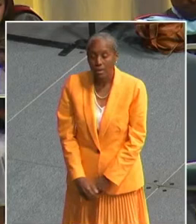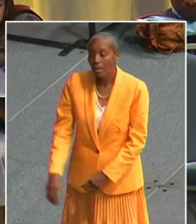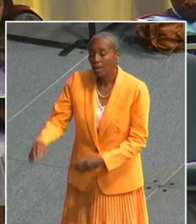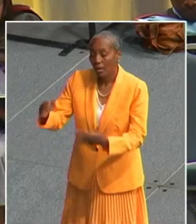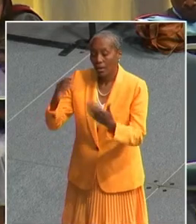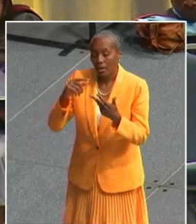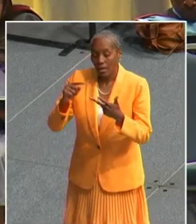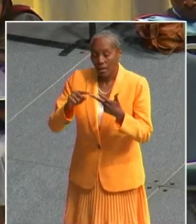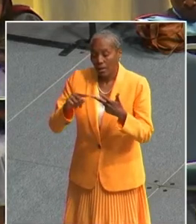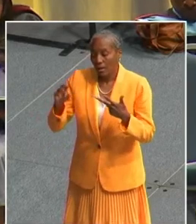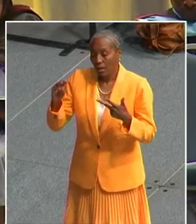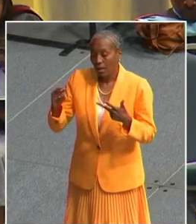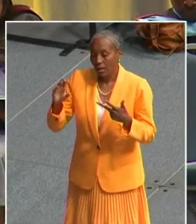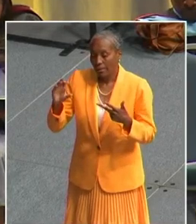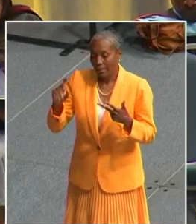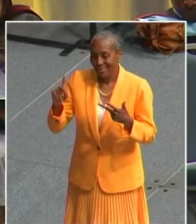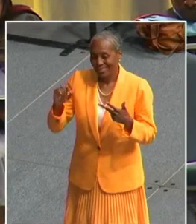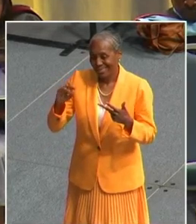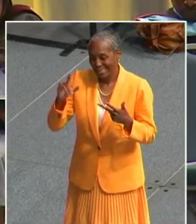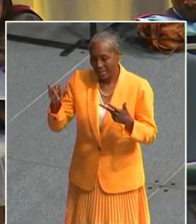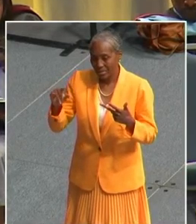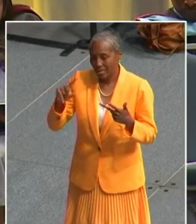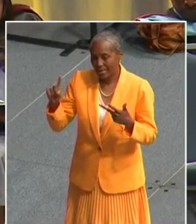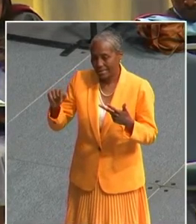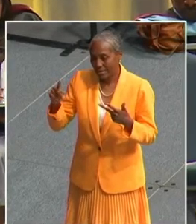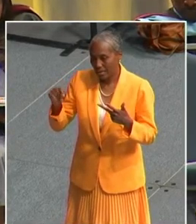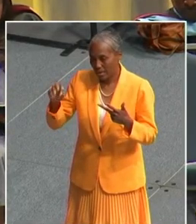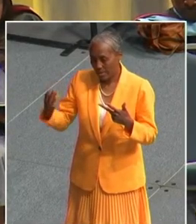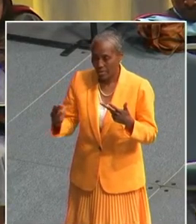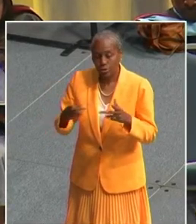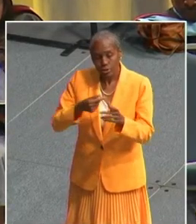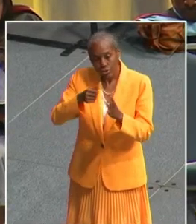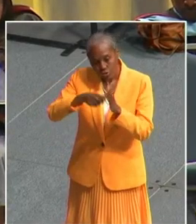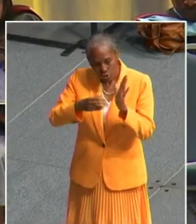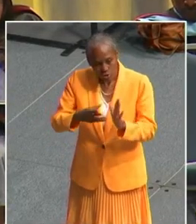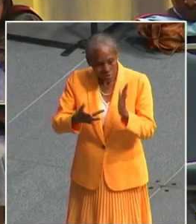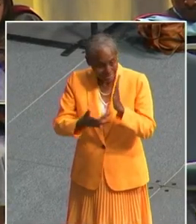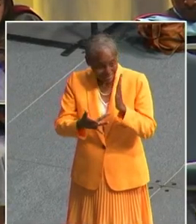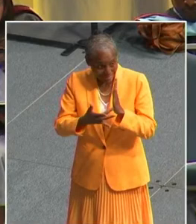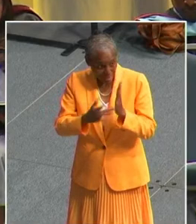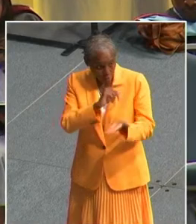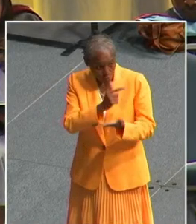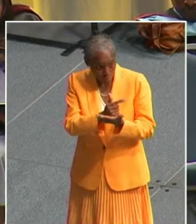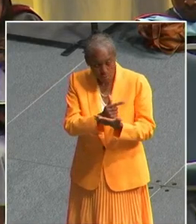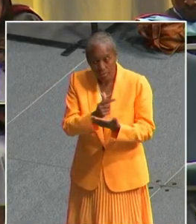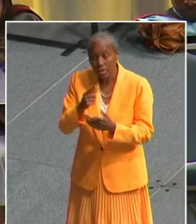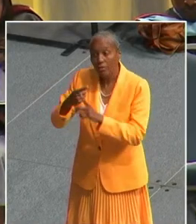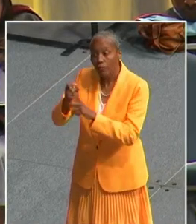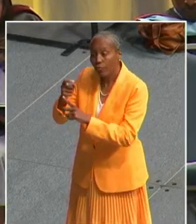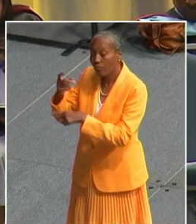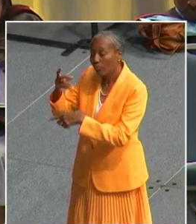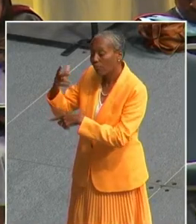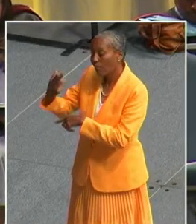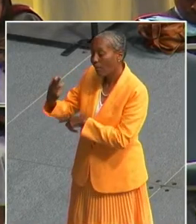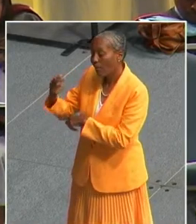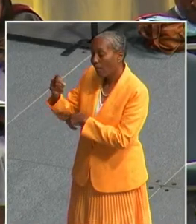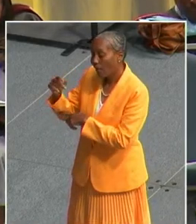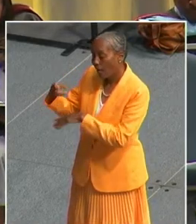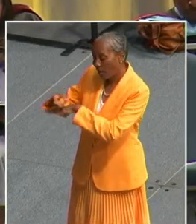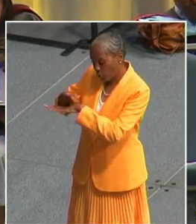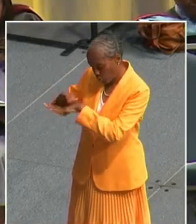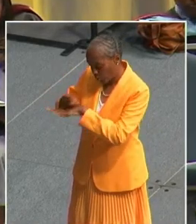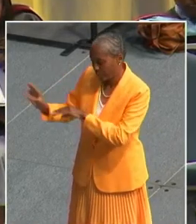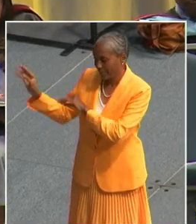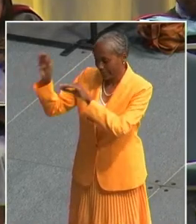Mackenzie Zayla, one of our surgical tech graduates, moved to the United States from Honduras with her mother 10 years ago.